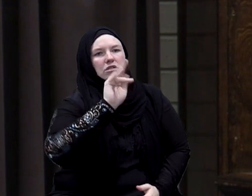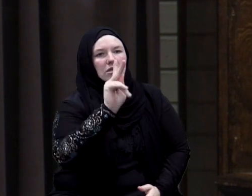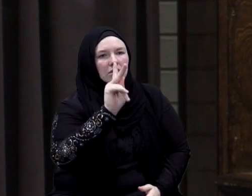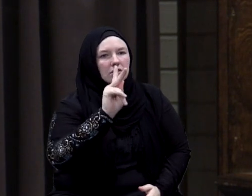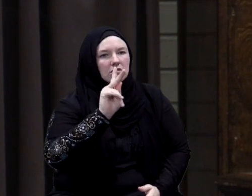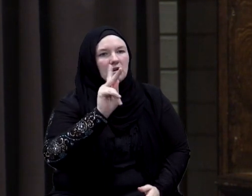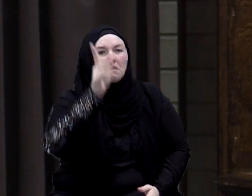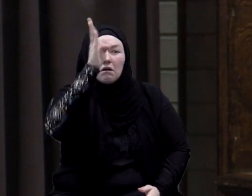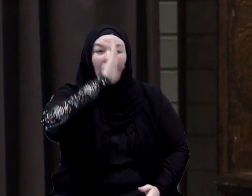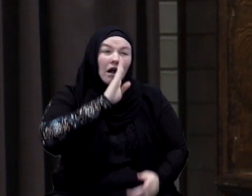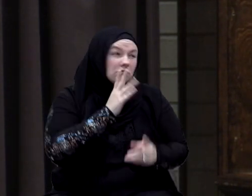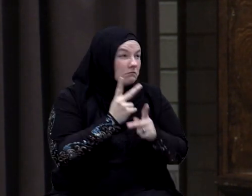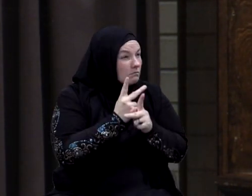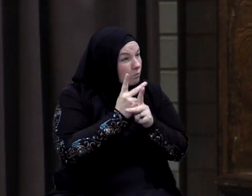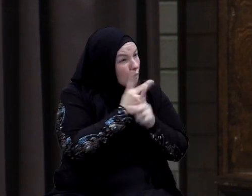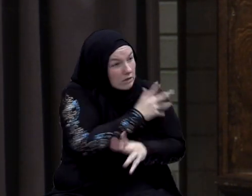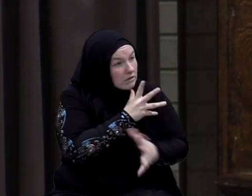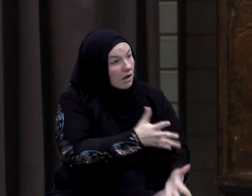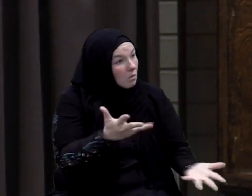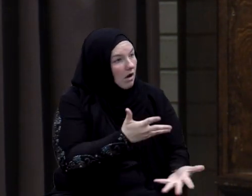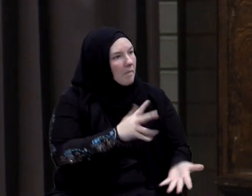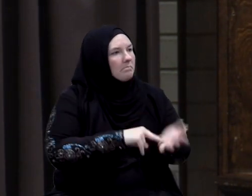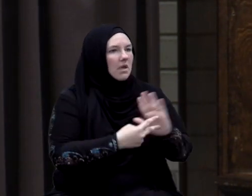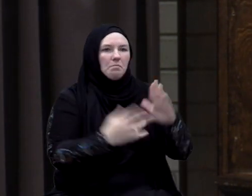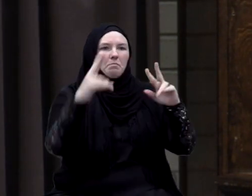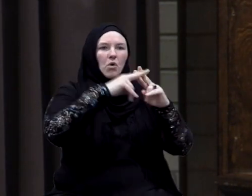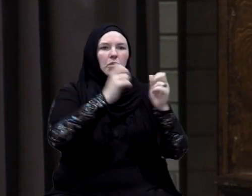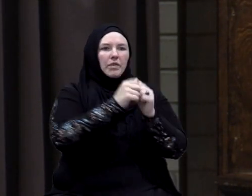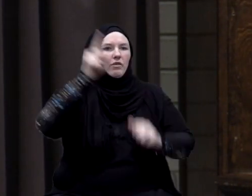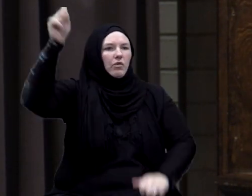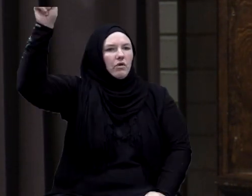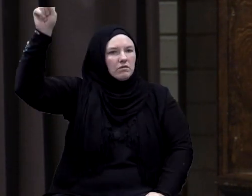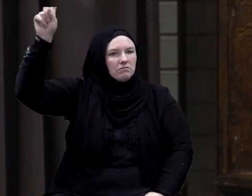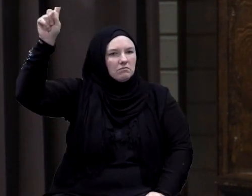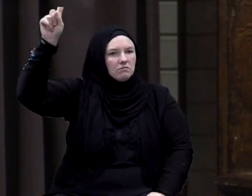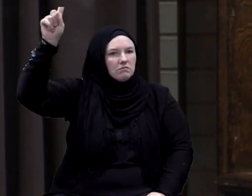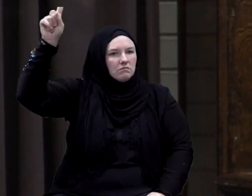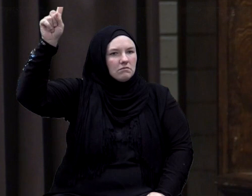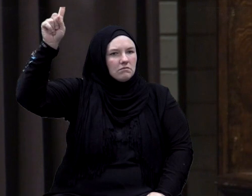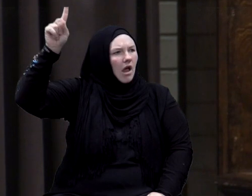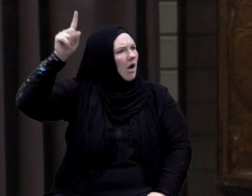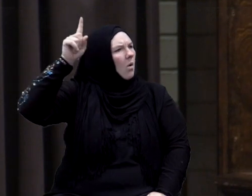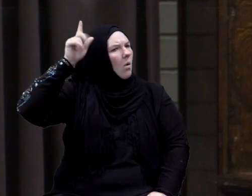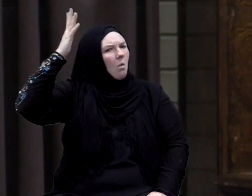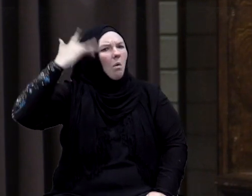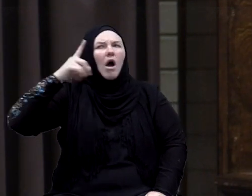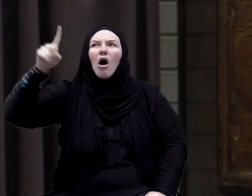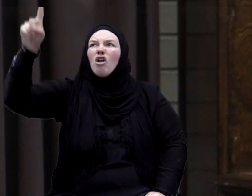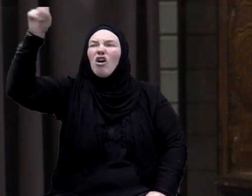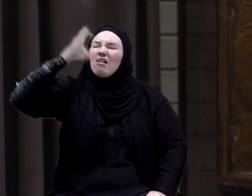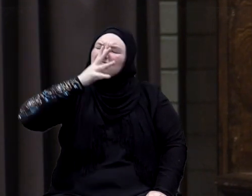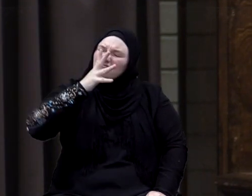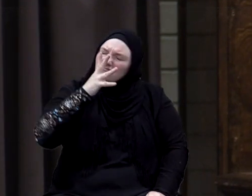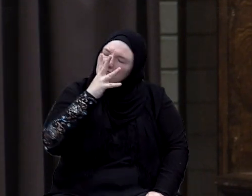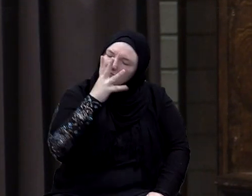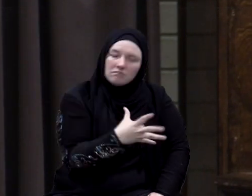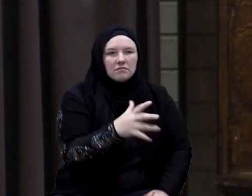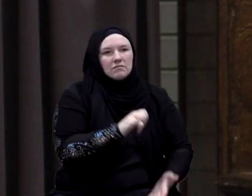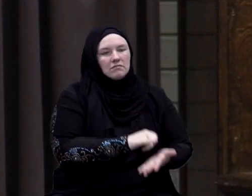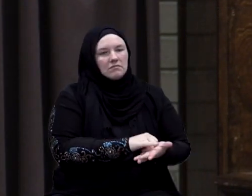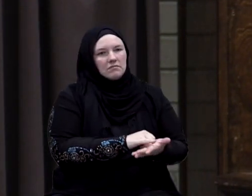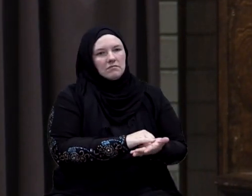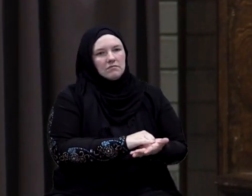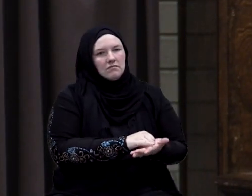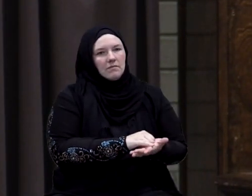forgiven. But Allah would forgive everything else. Even the mushrik, whose sin is the worst,